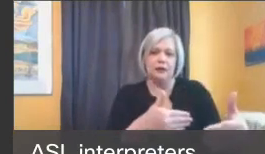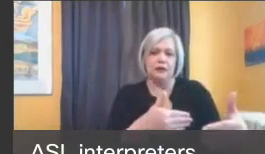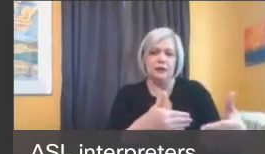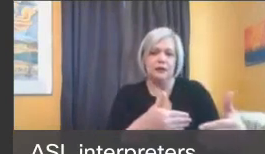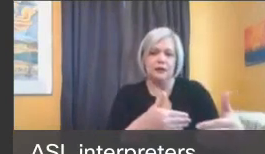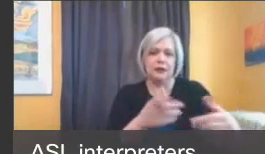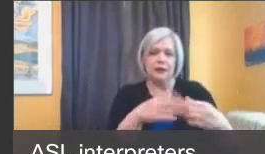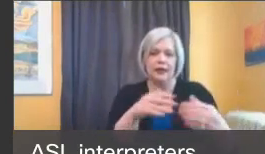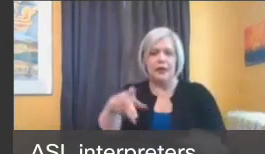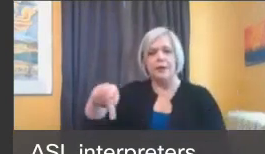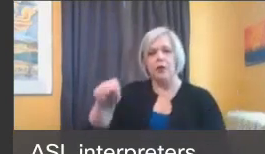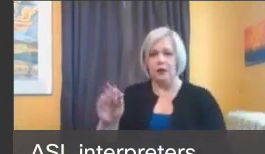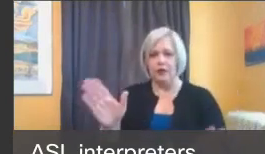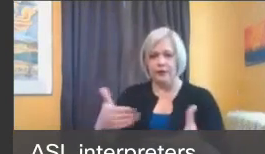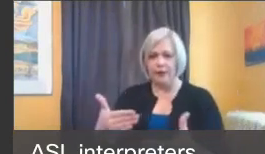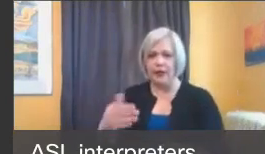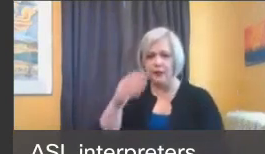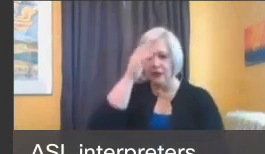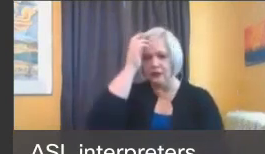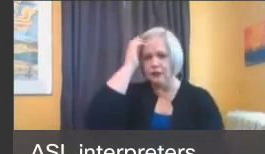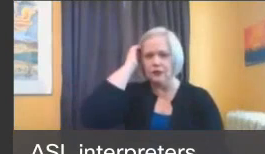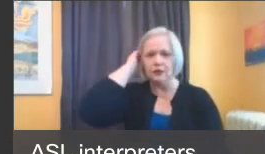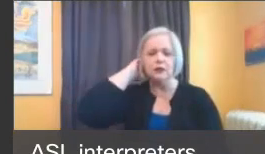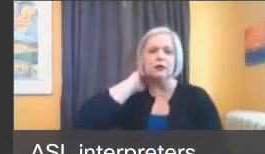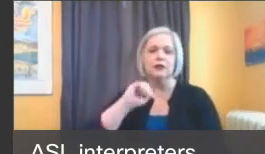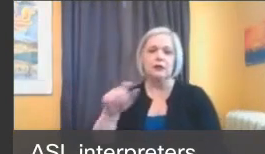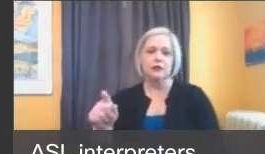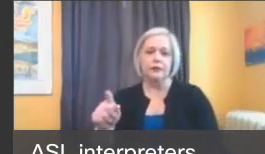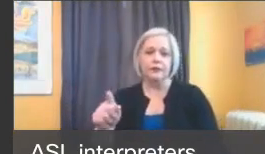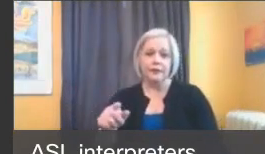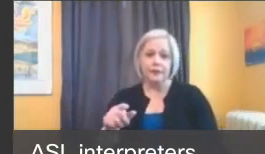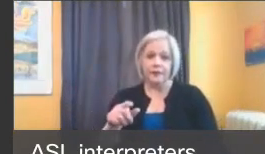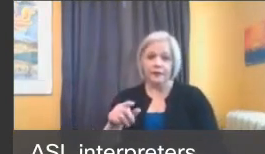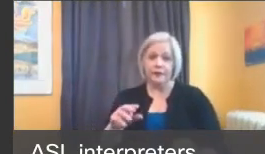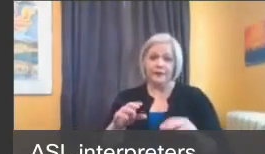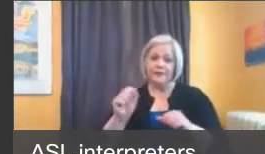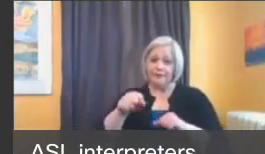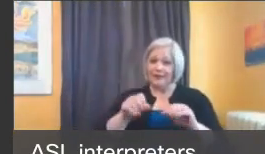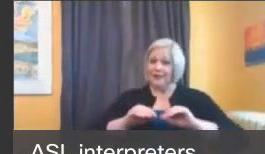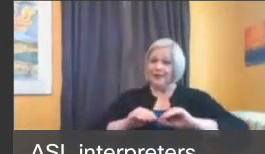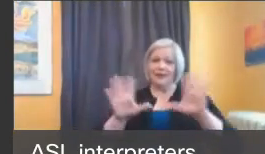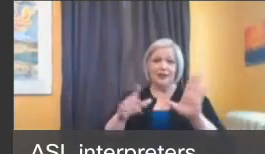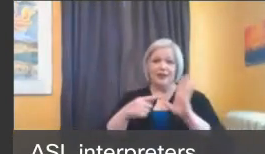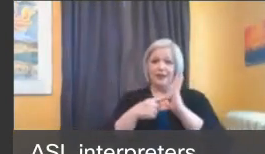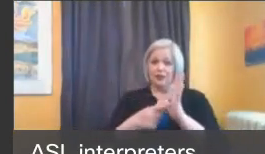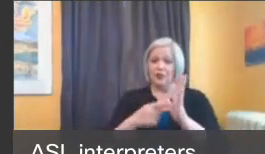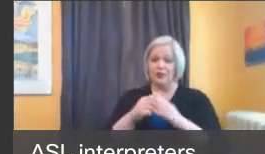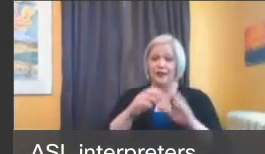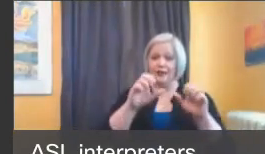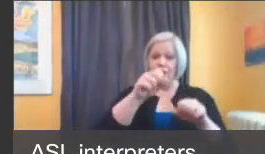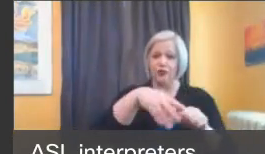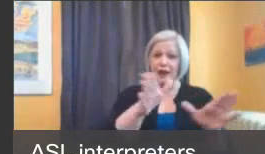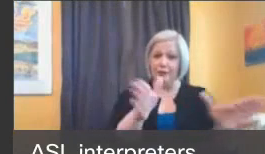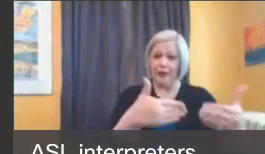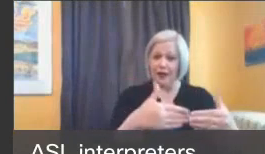than in a post office box. Right, the demand, yeah, it's clearly a greater demand for, the drop boxes here in South Florida,